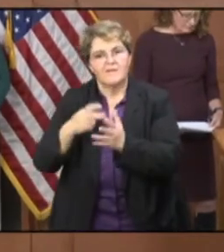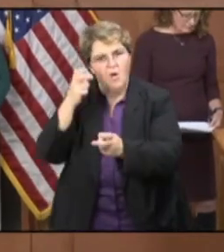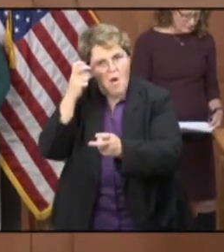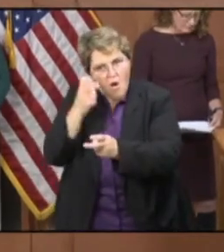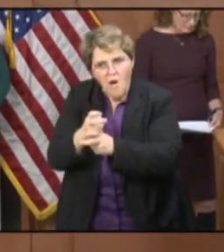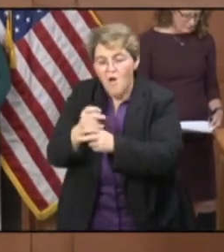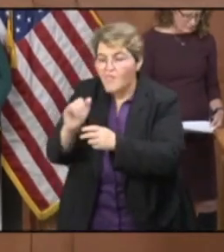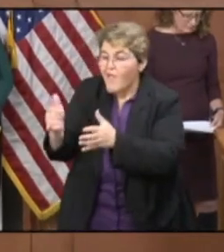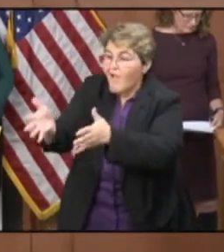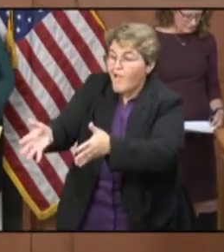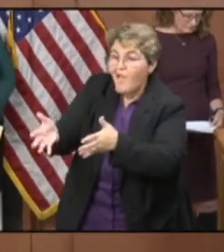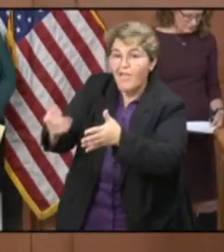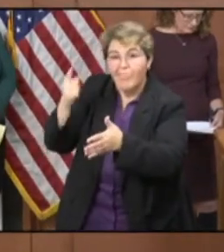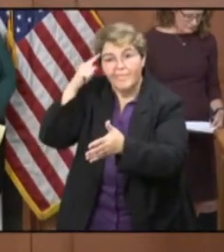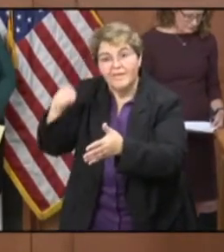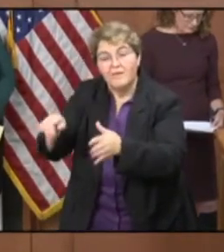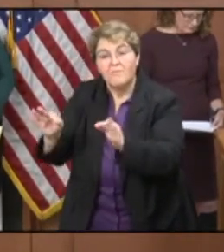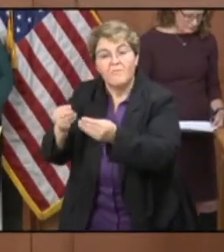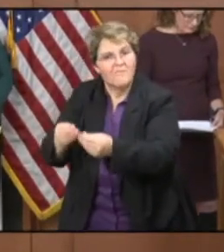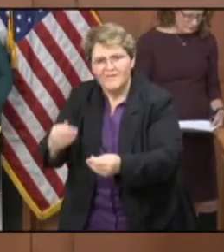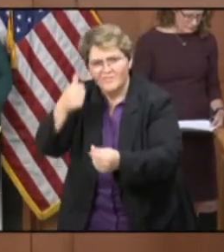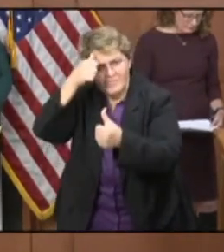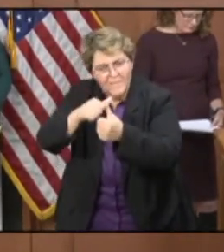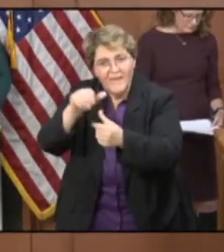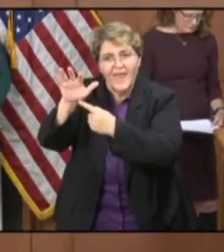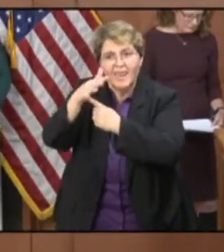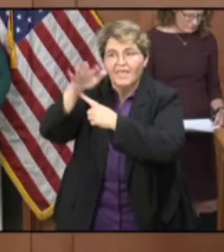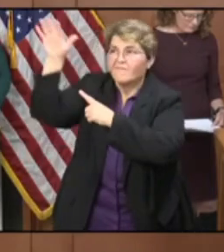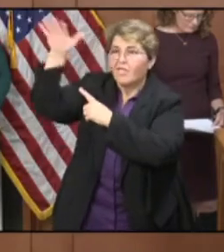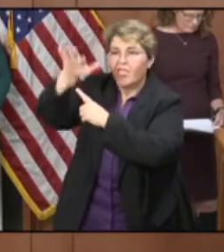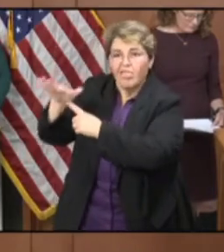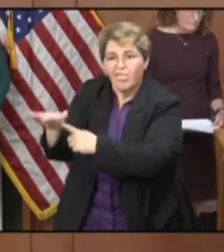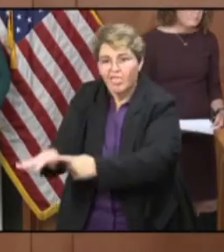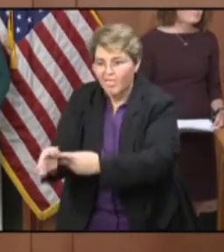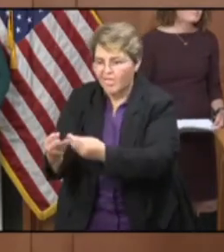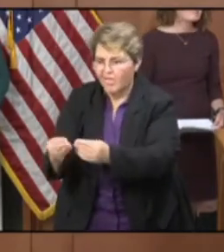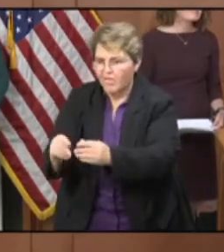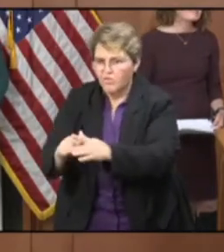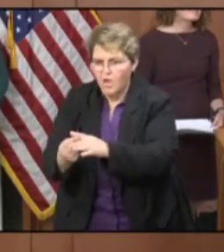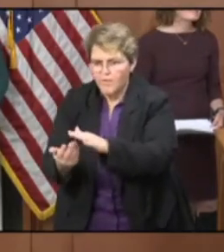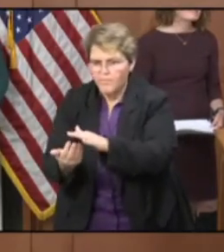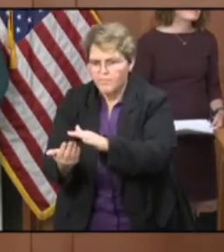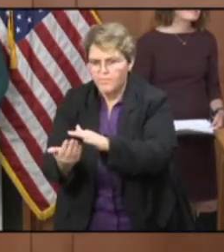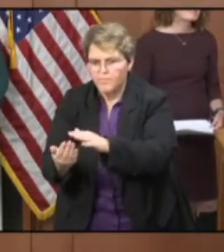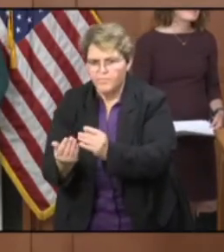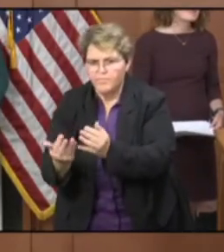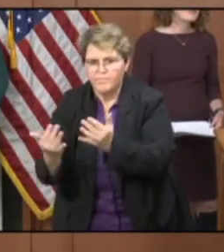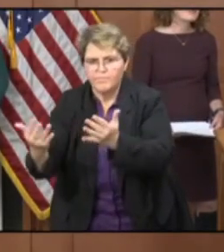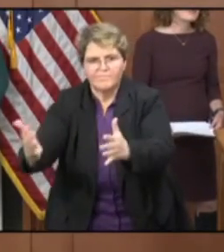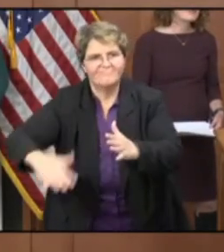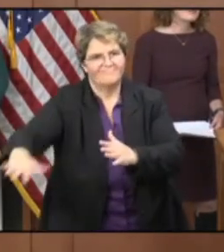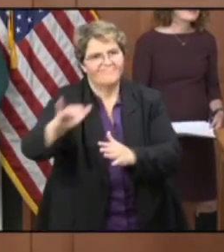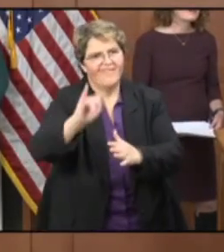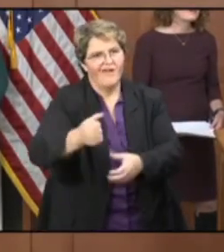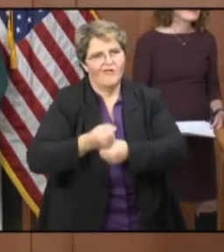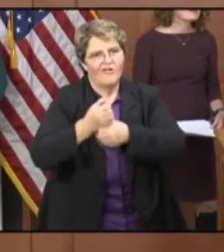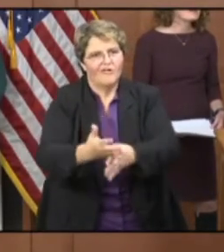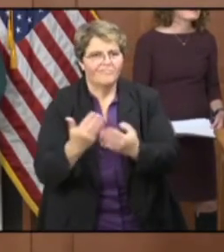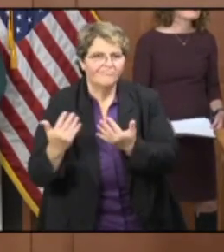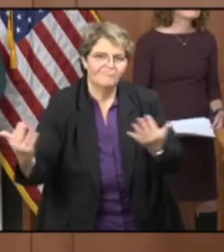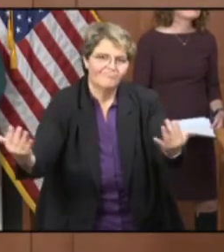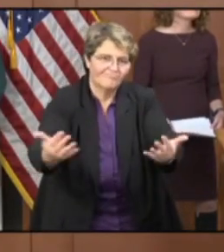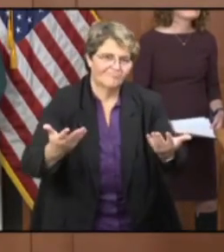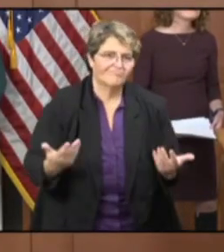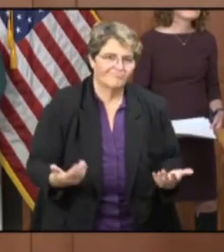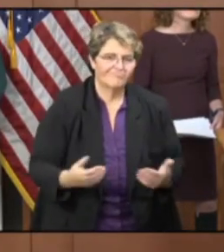then the leaves fall. That's how it extends and expands fast. So Brenda wanted